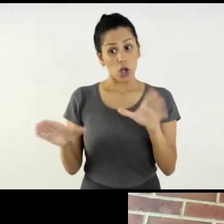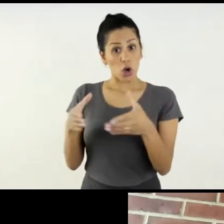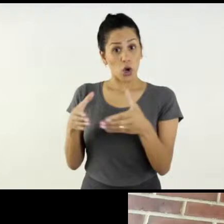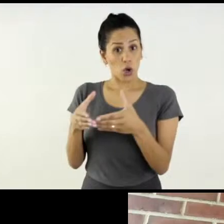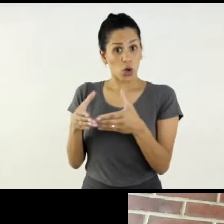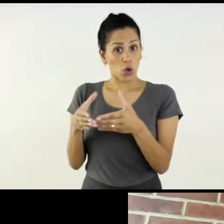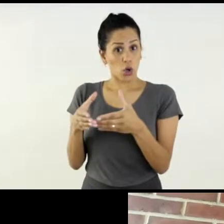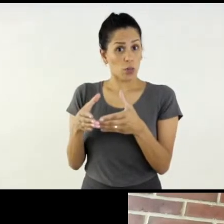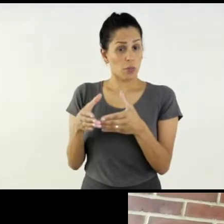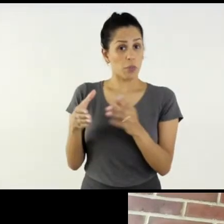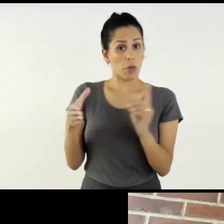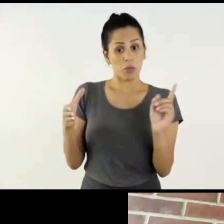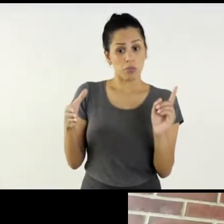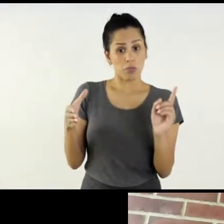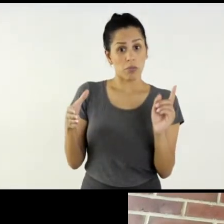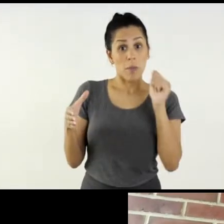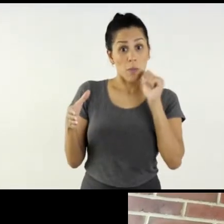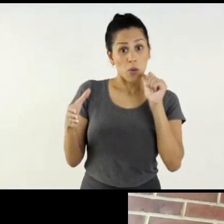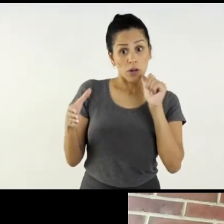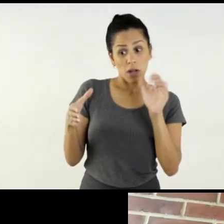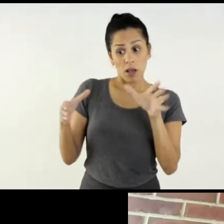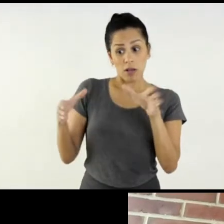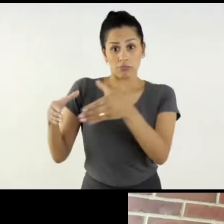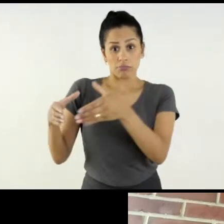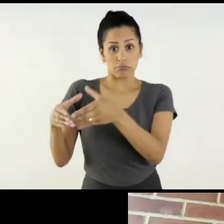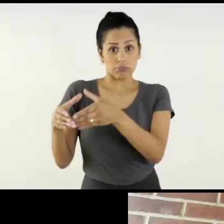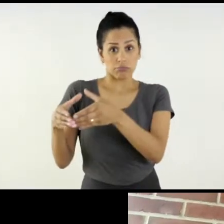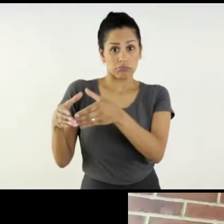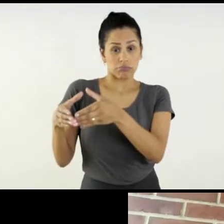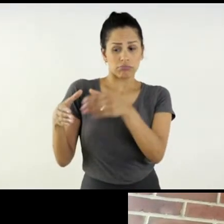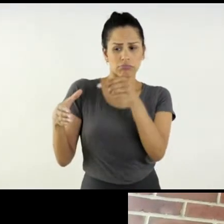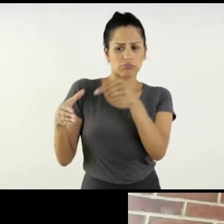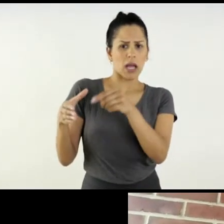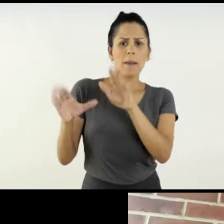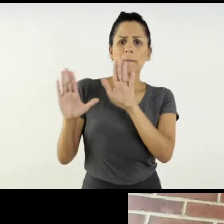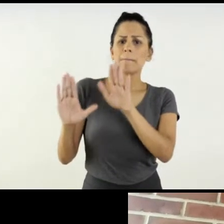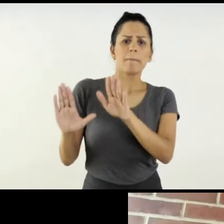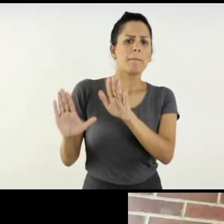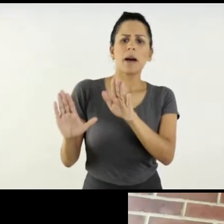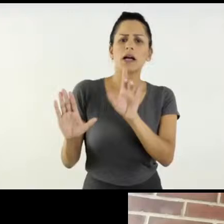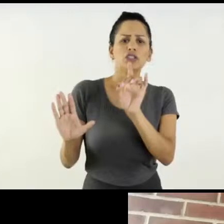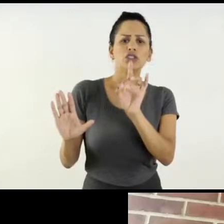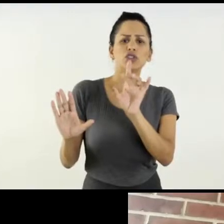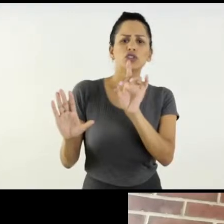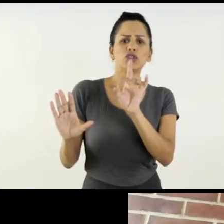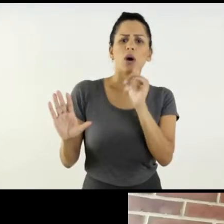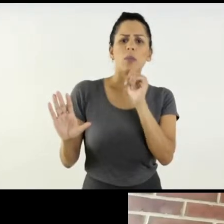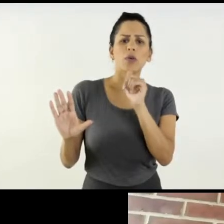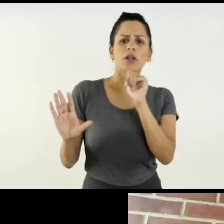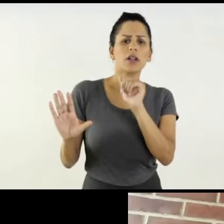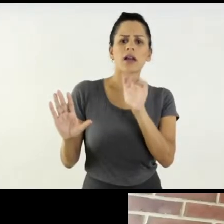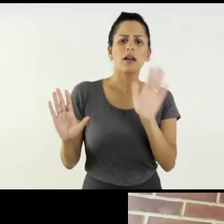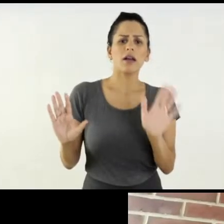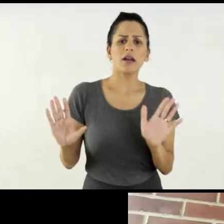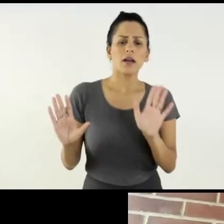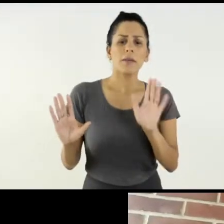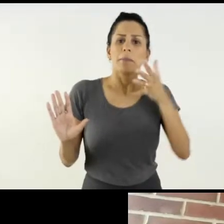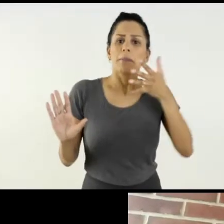not dismantled another hegemonic power structure, which is whiteness, as its